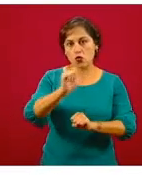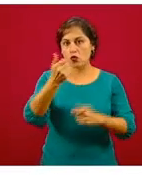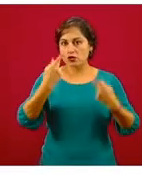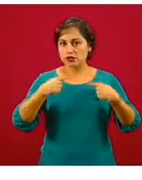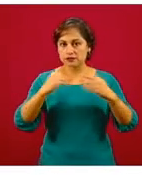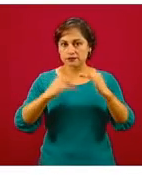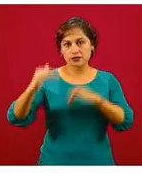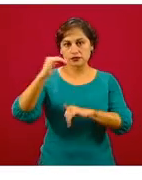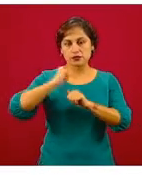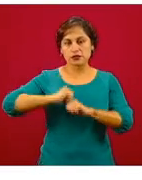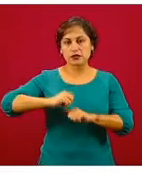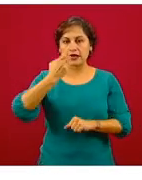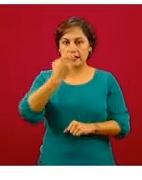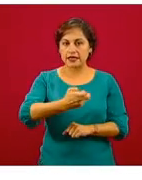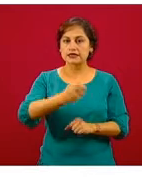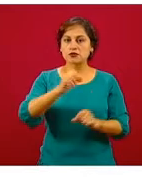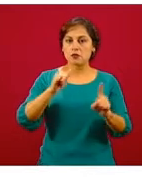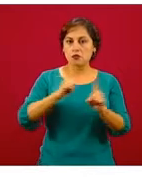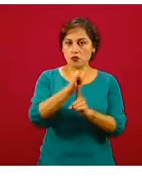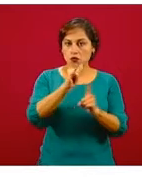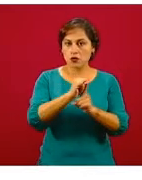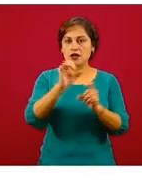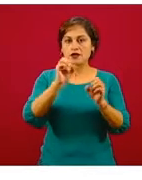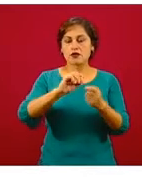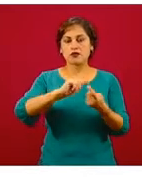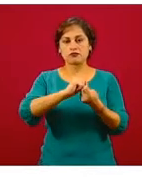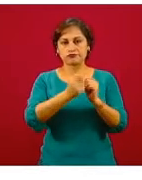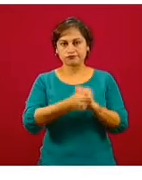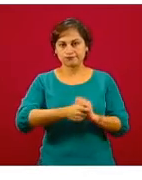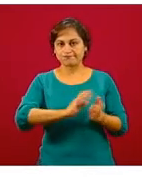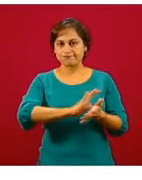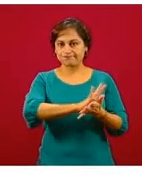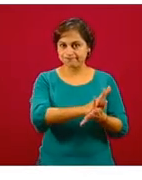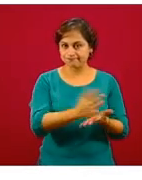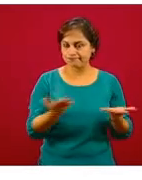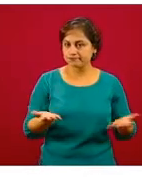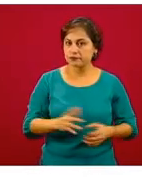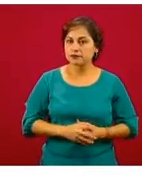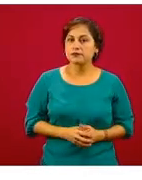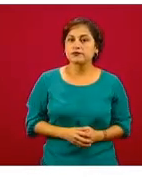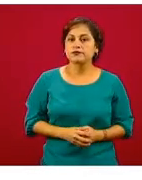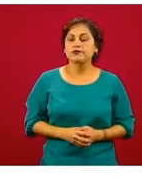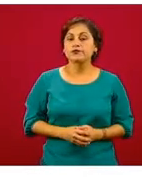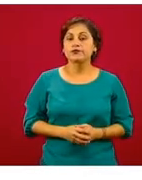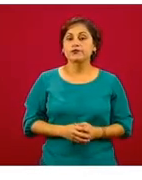at school, which is called homophobic bullying.